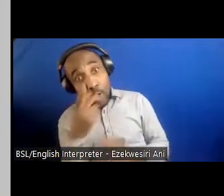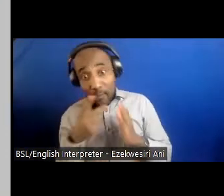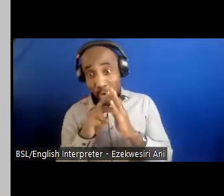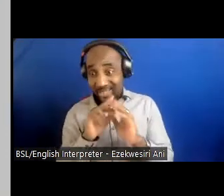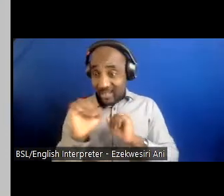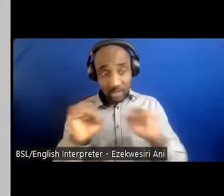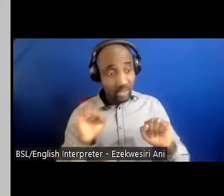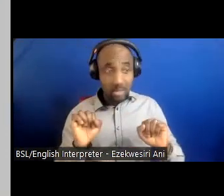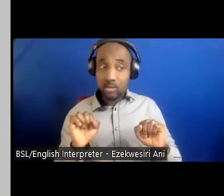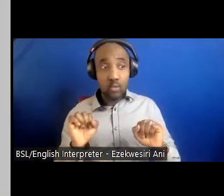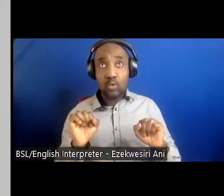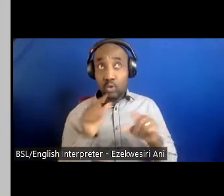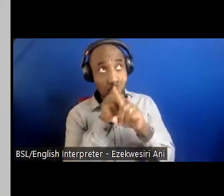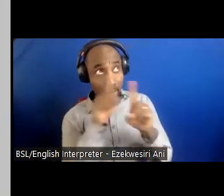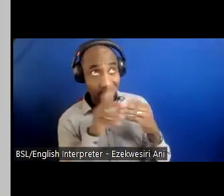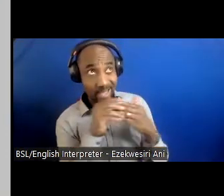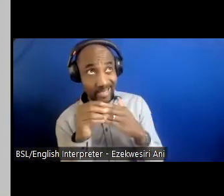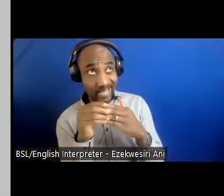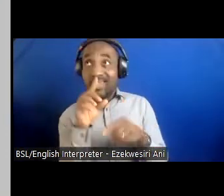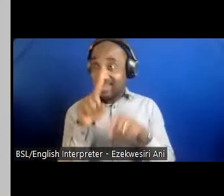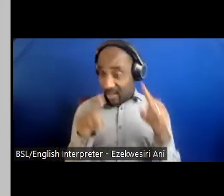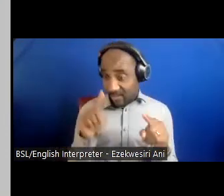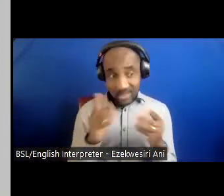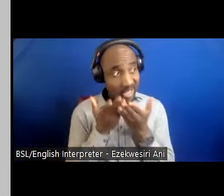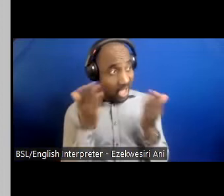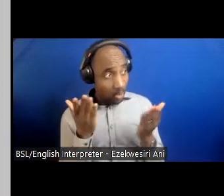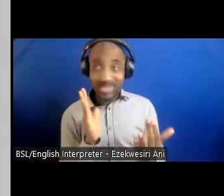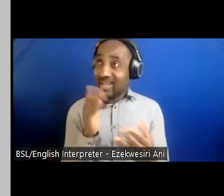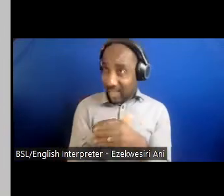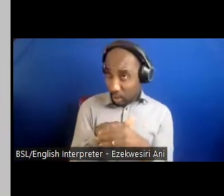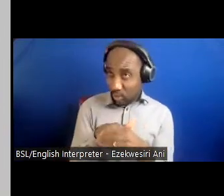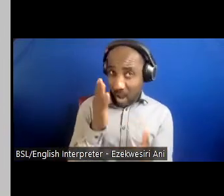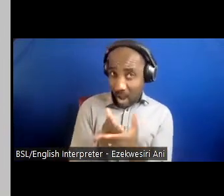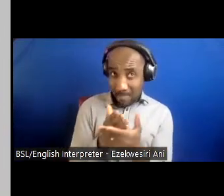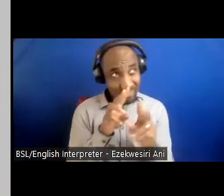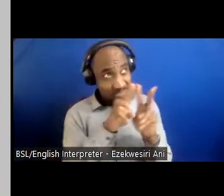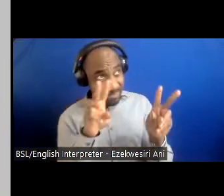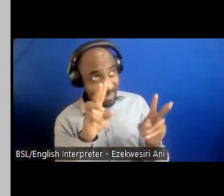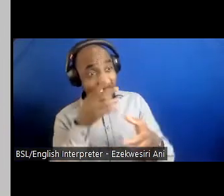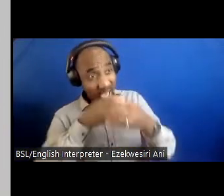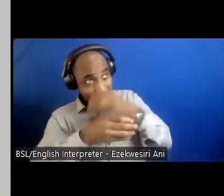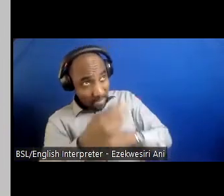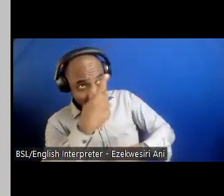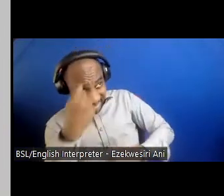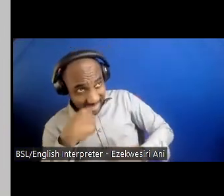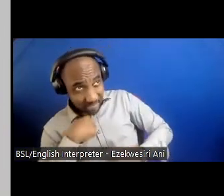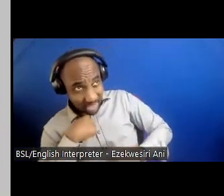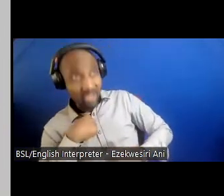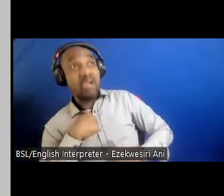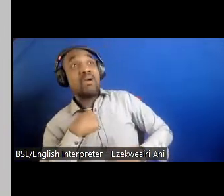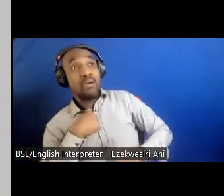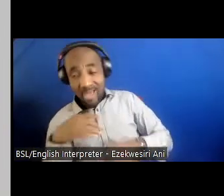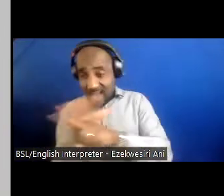organisations that are leading diversity, equity and inclusion. For example, empathy to understanding the challenges facing